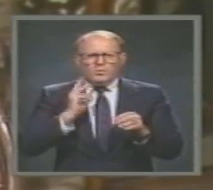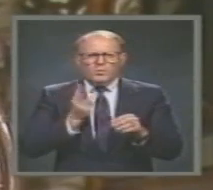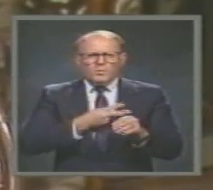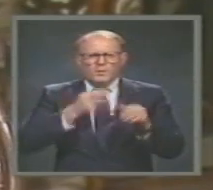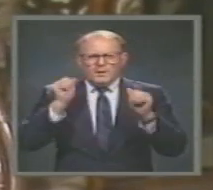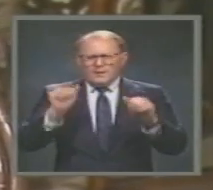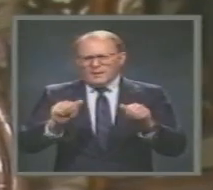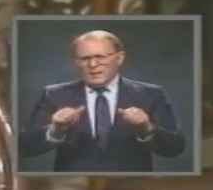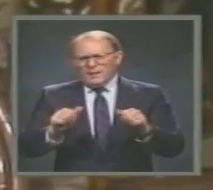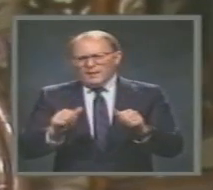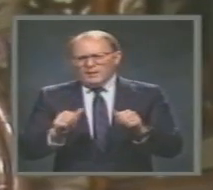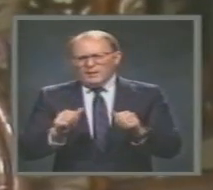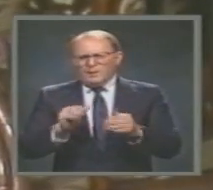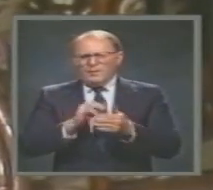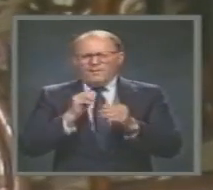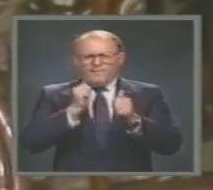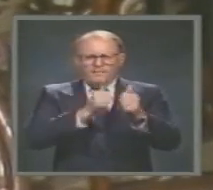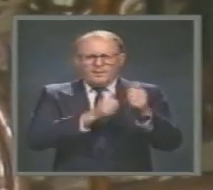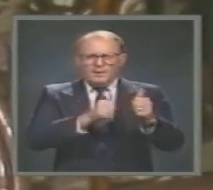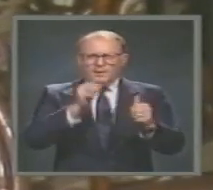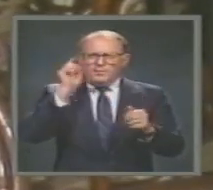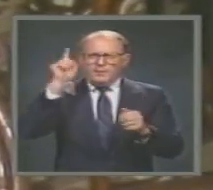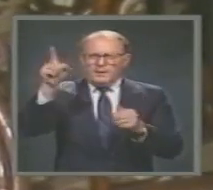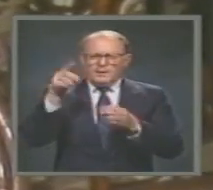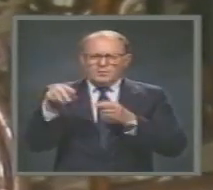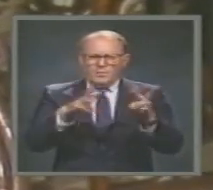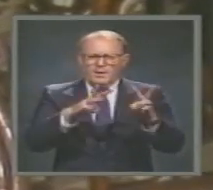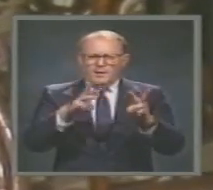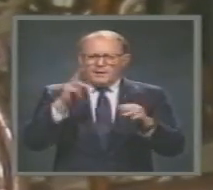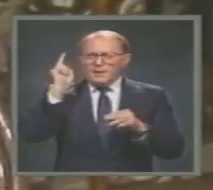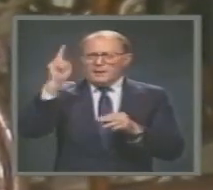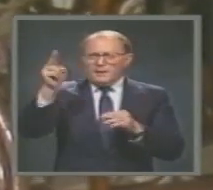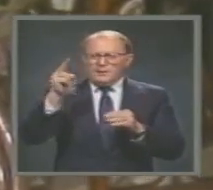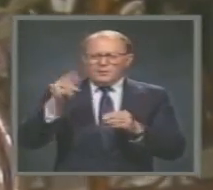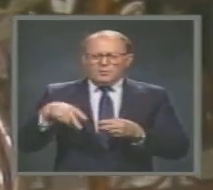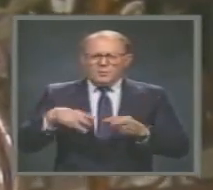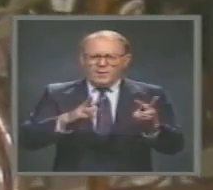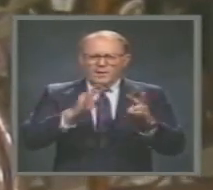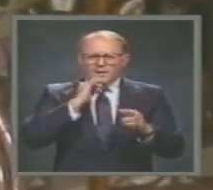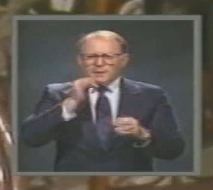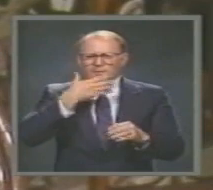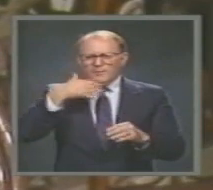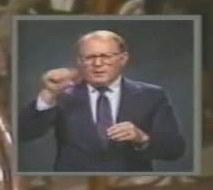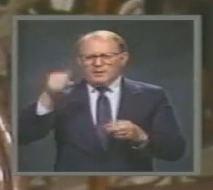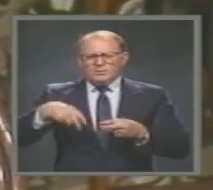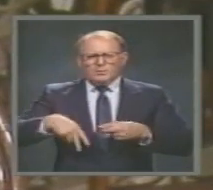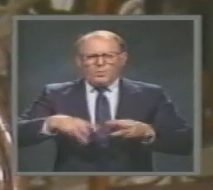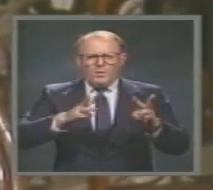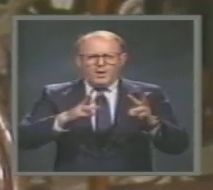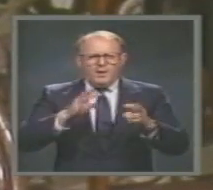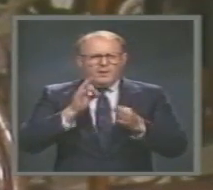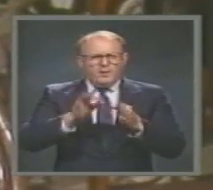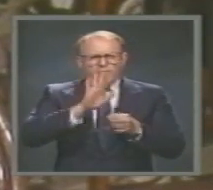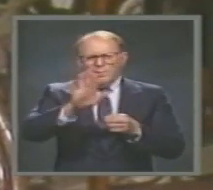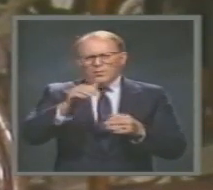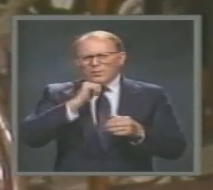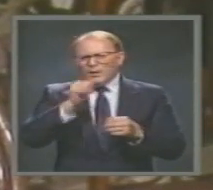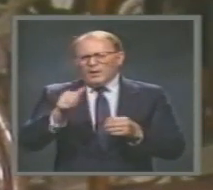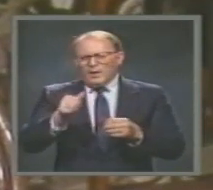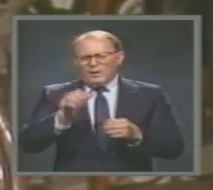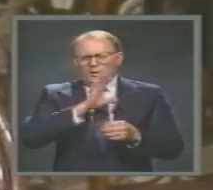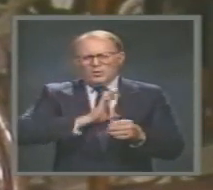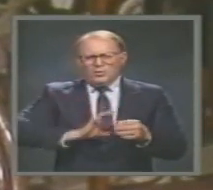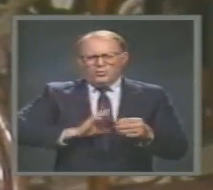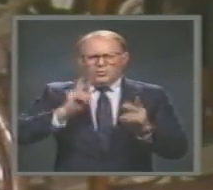the need for an abortion. His is the best way to live the world has ever known. If you're not a Christian, I beg you in simple